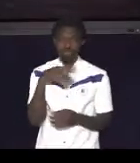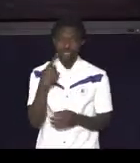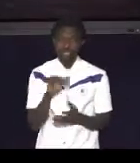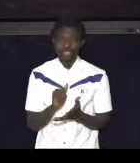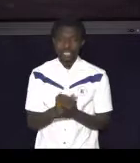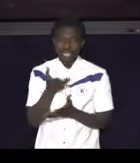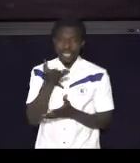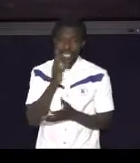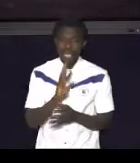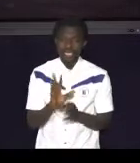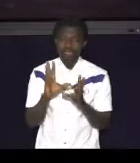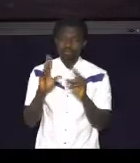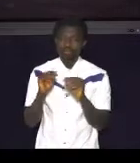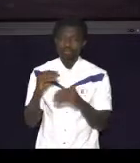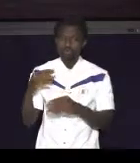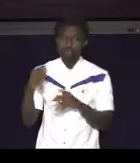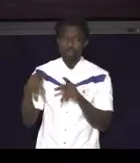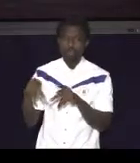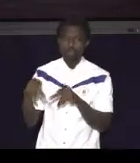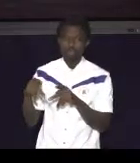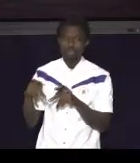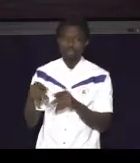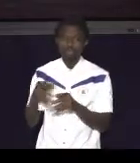that there is no person